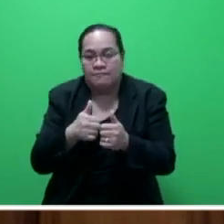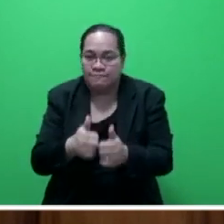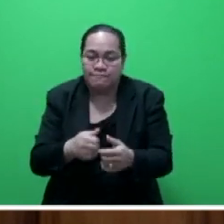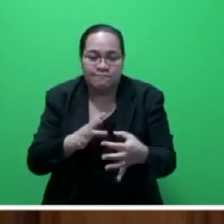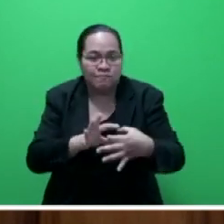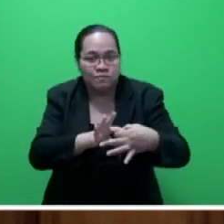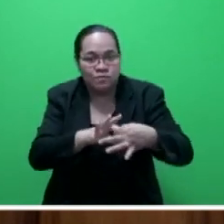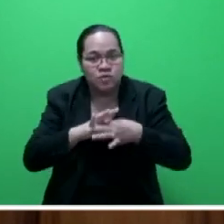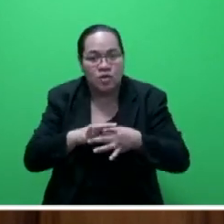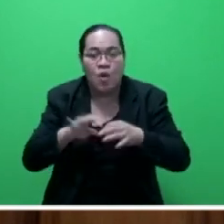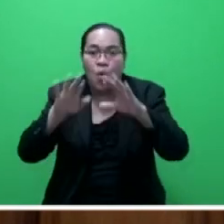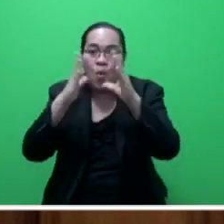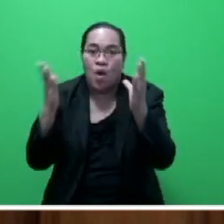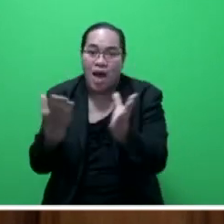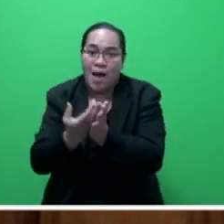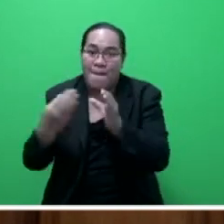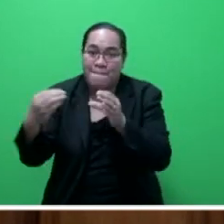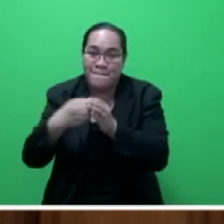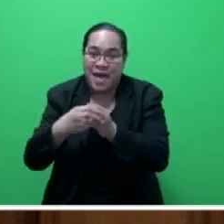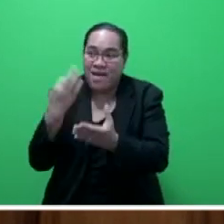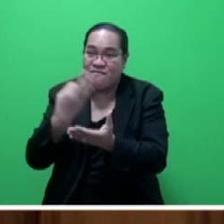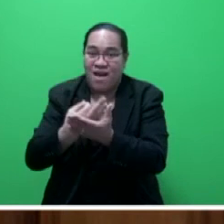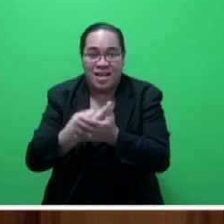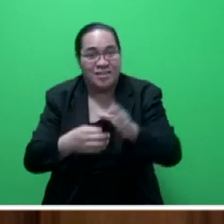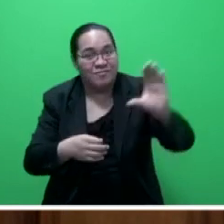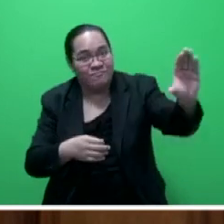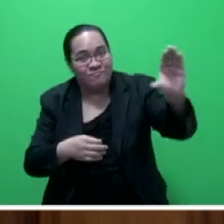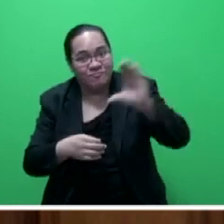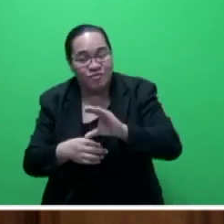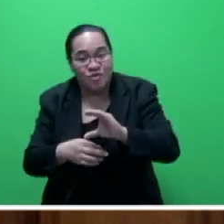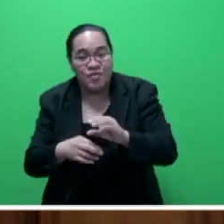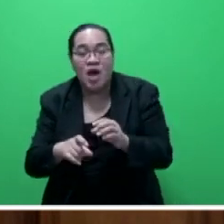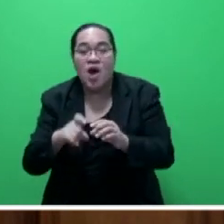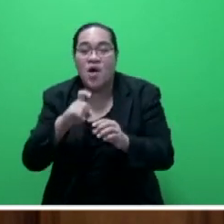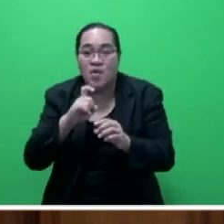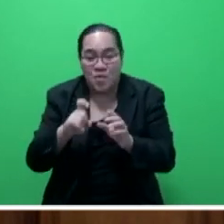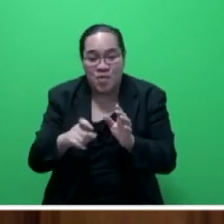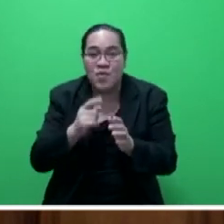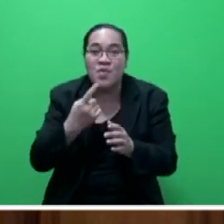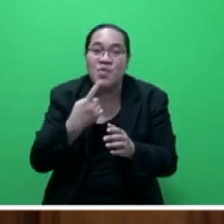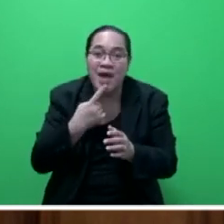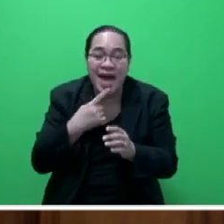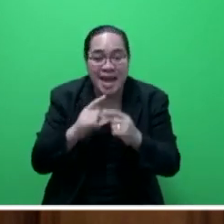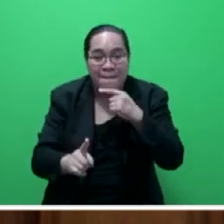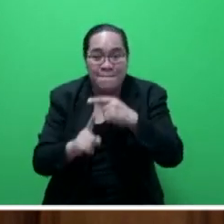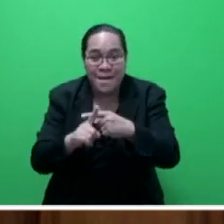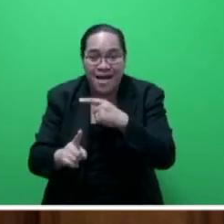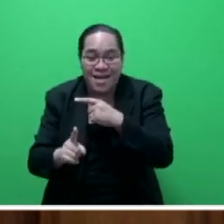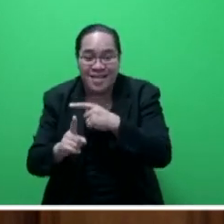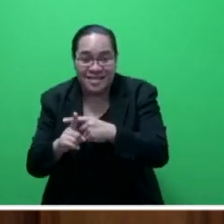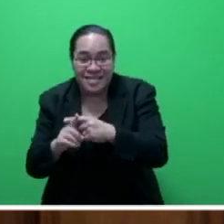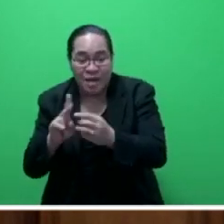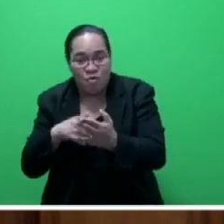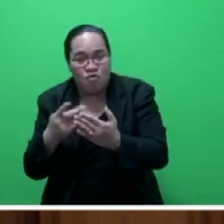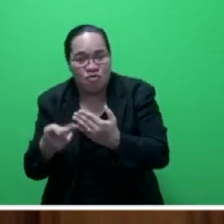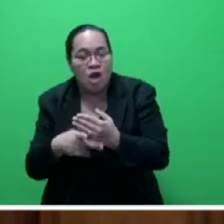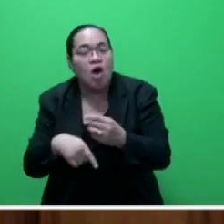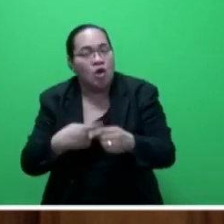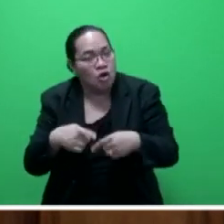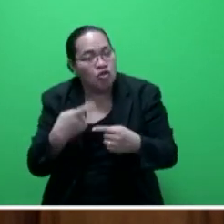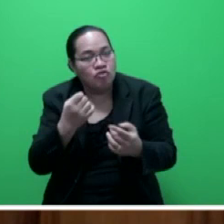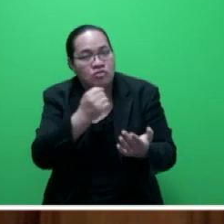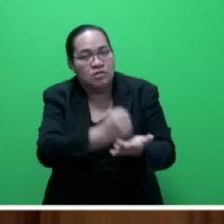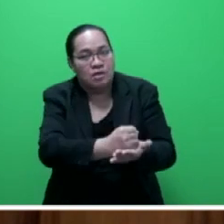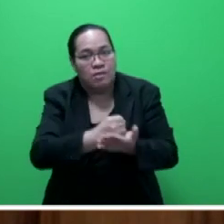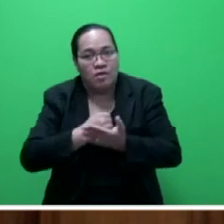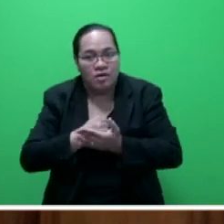Even the World Bank, which funds Fiji's REDD+ program, continues to support the initiative towards carbon trading,